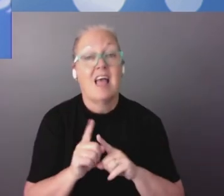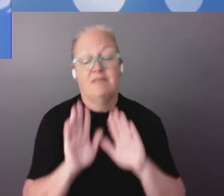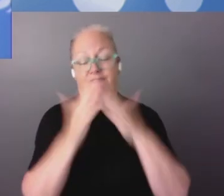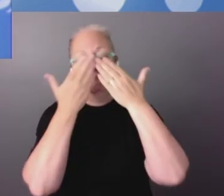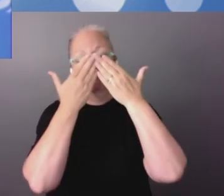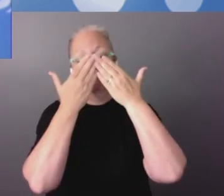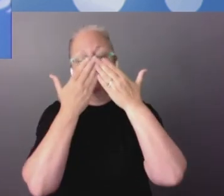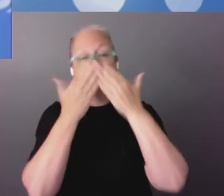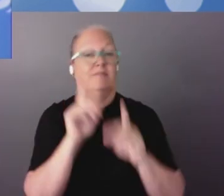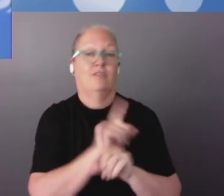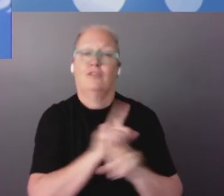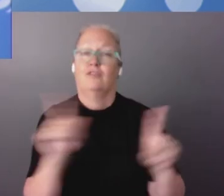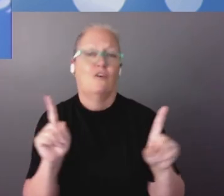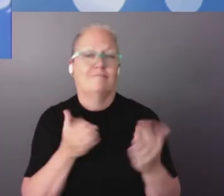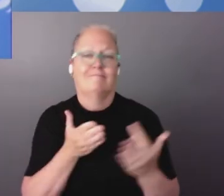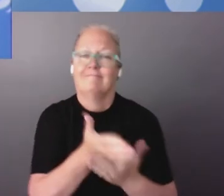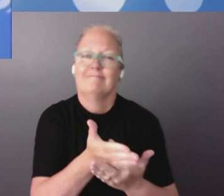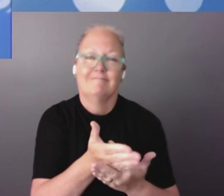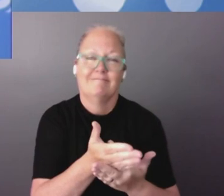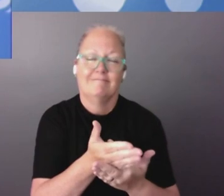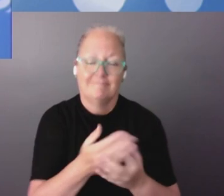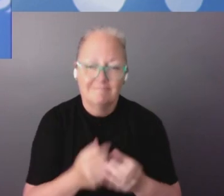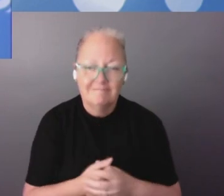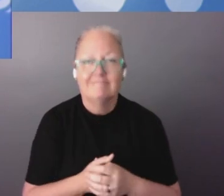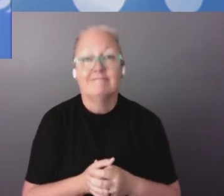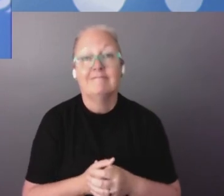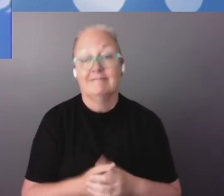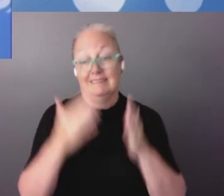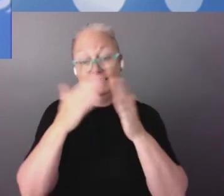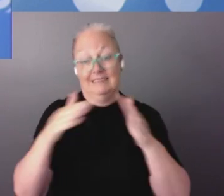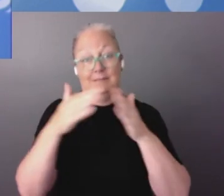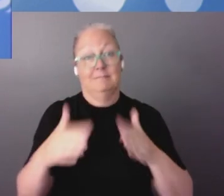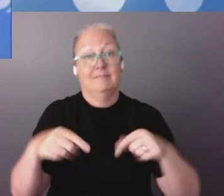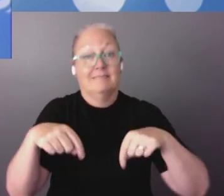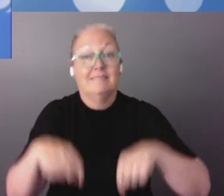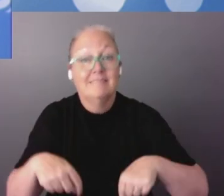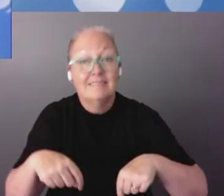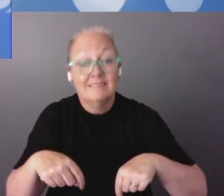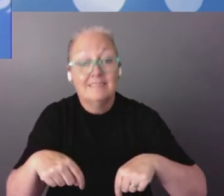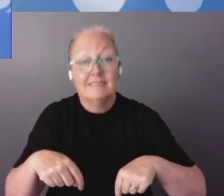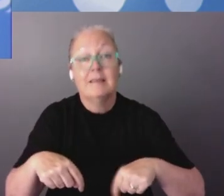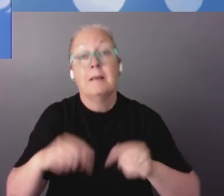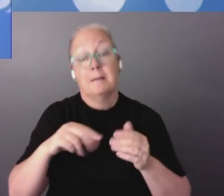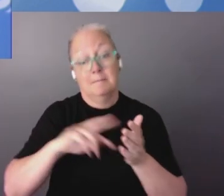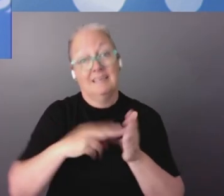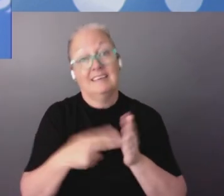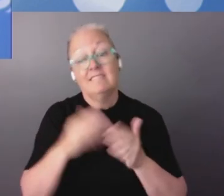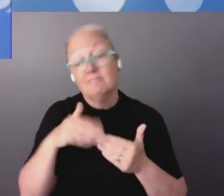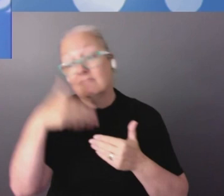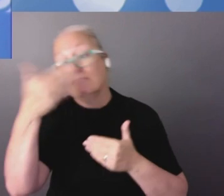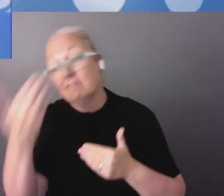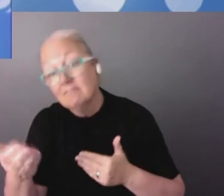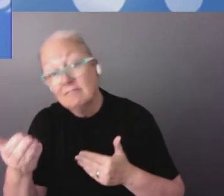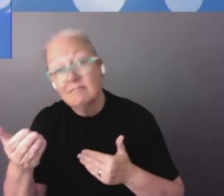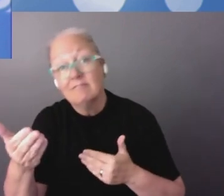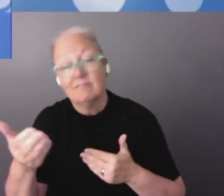world. With December passing quickly, we're nearing the dawn of a new year.